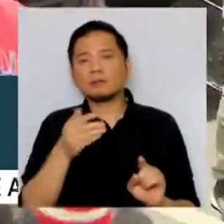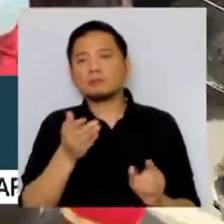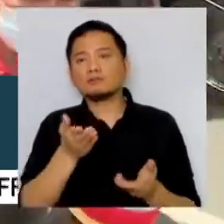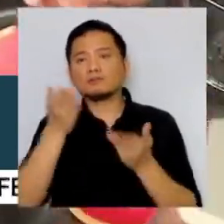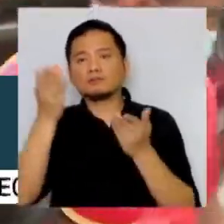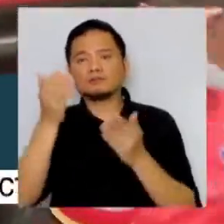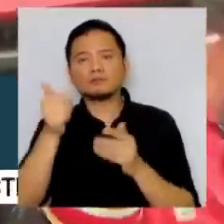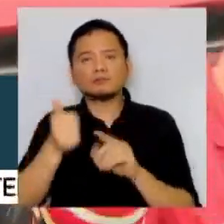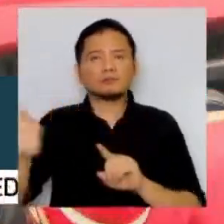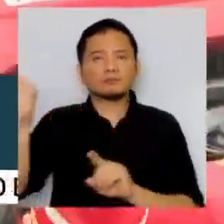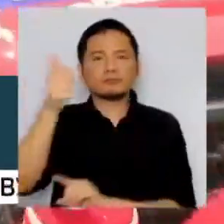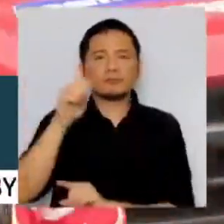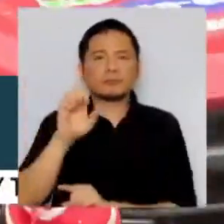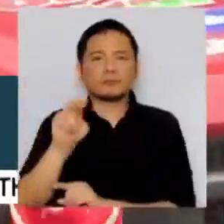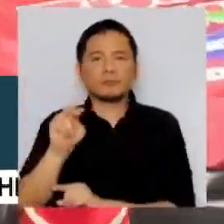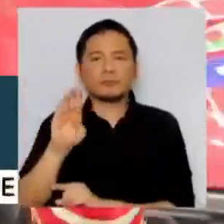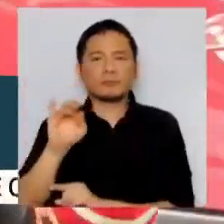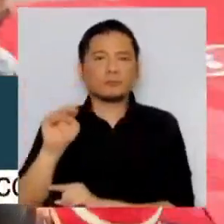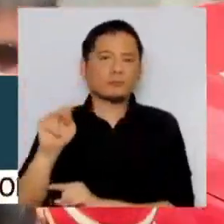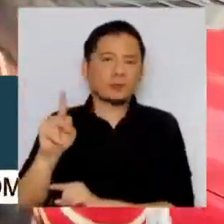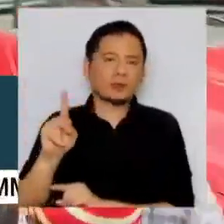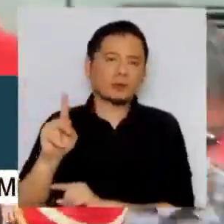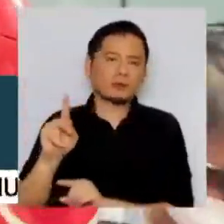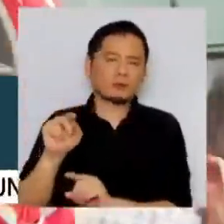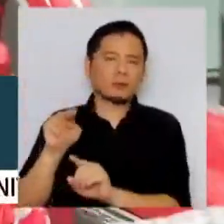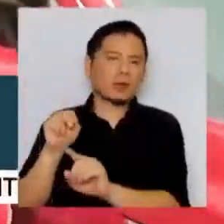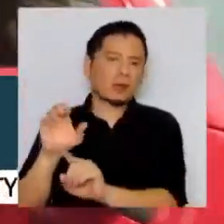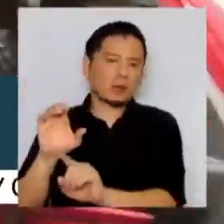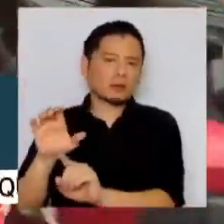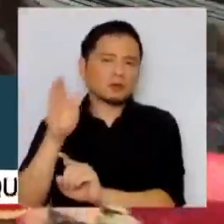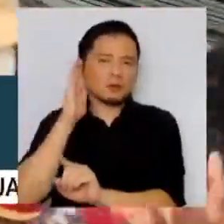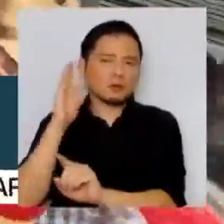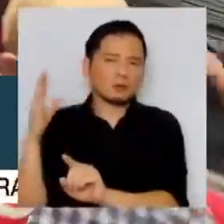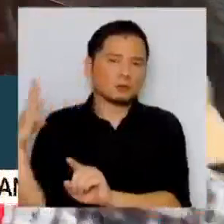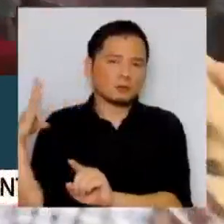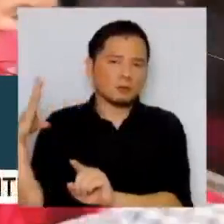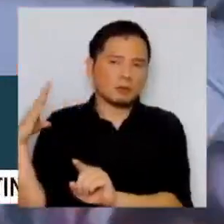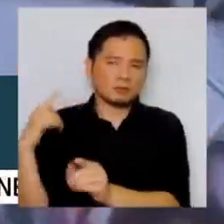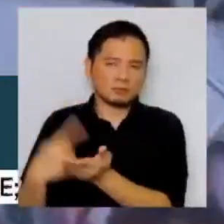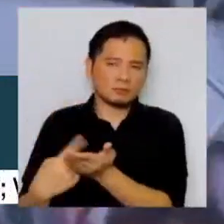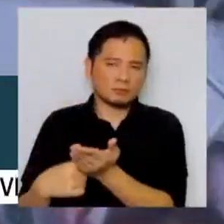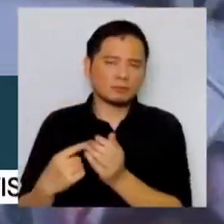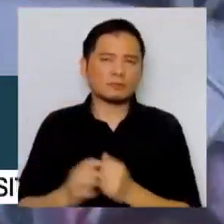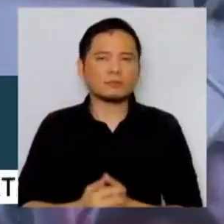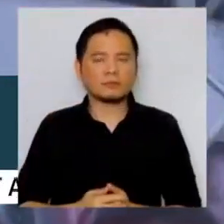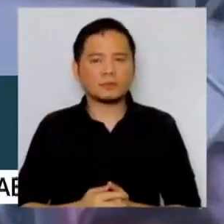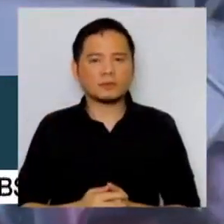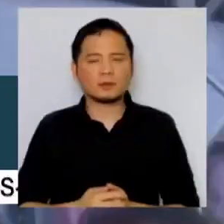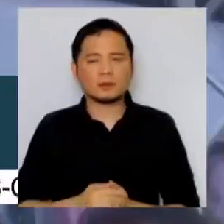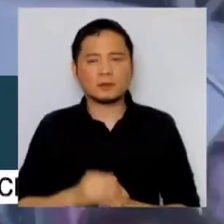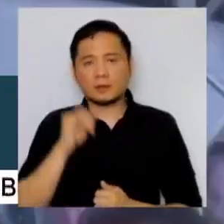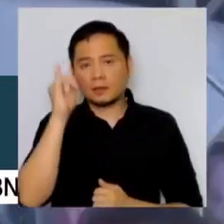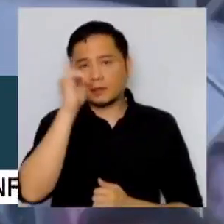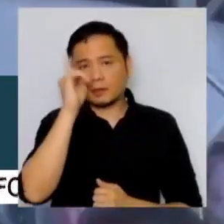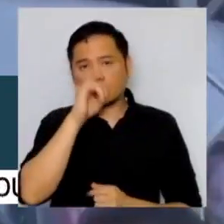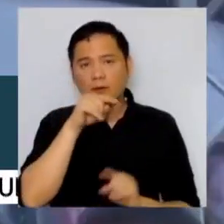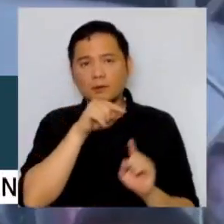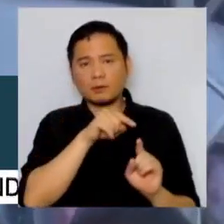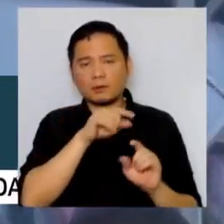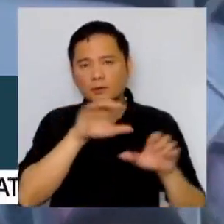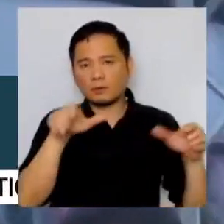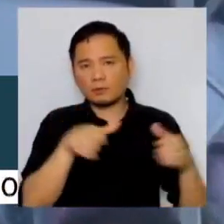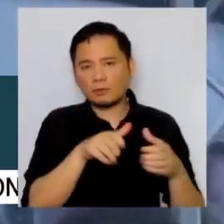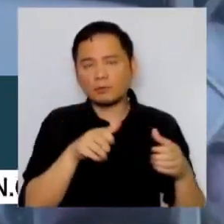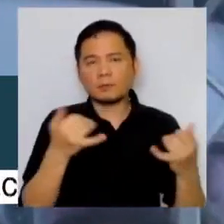before the OMBEC. Only the disqualification case filed by Pudno Nga Ilocano remains pending before a